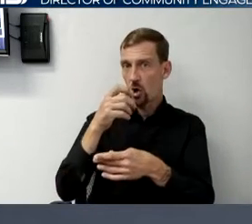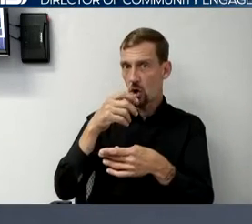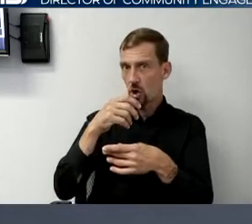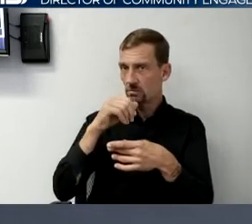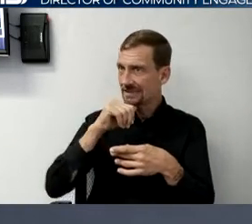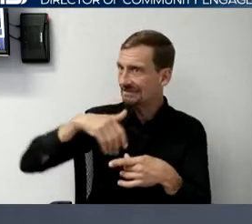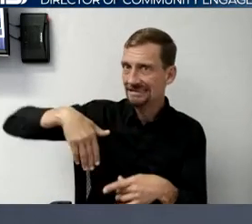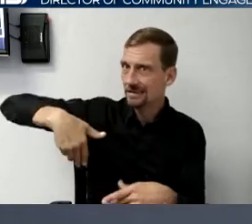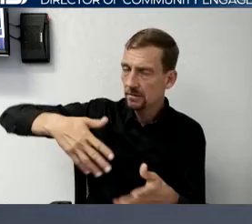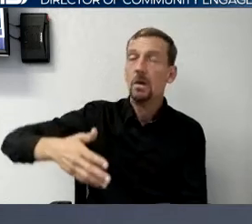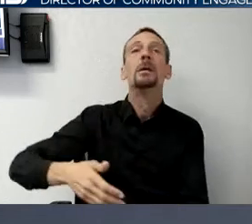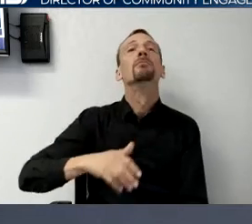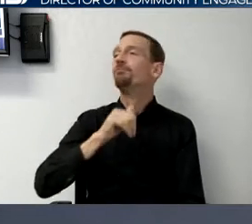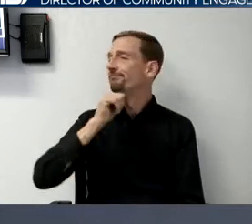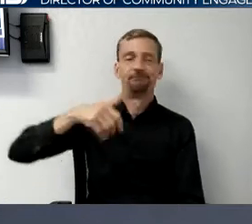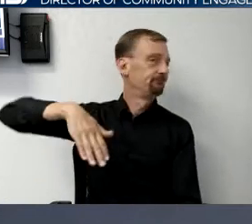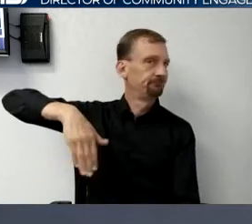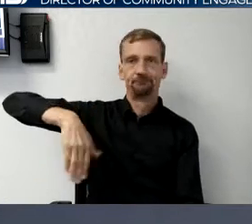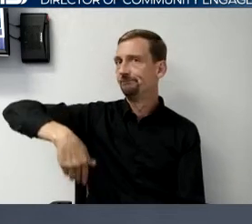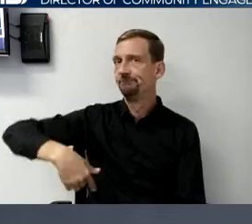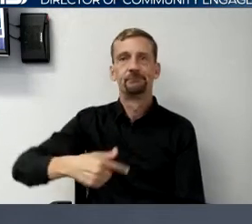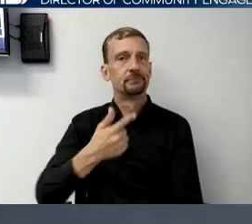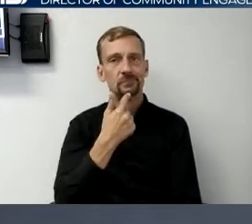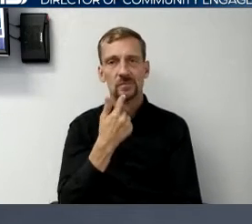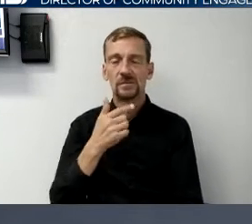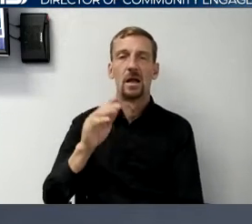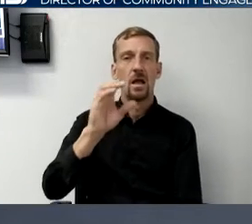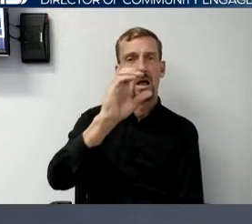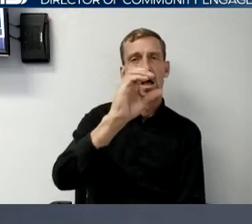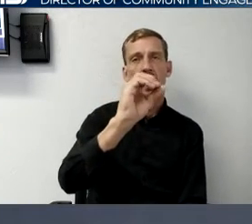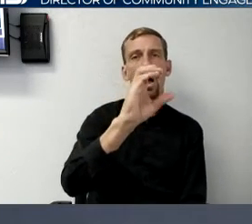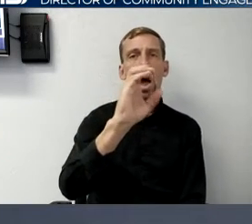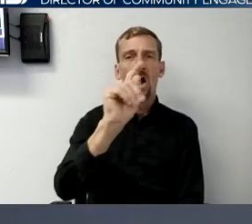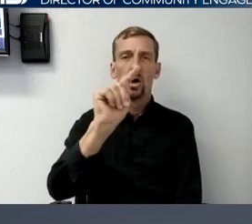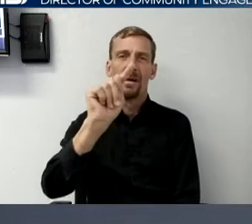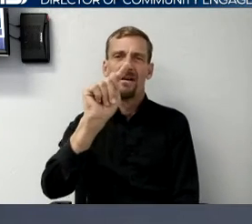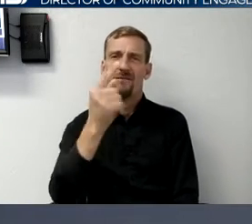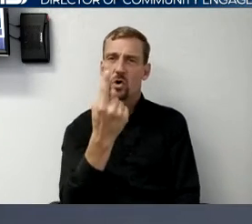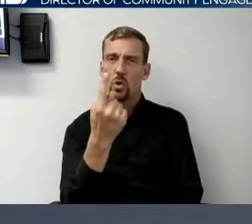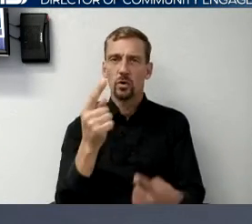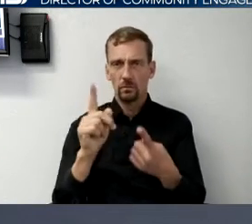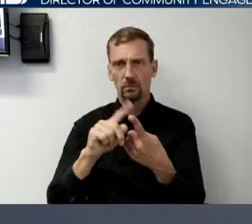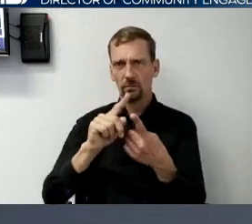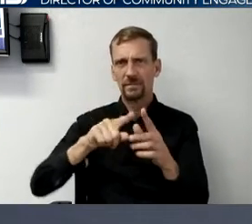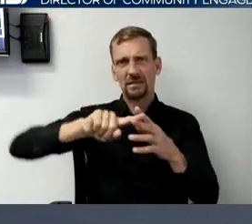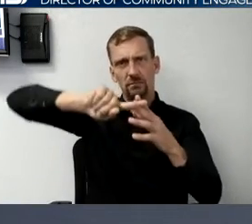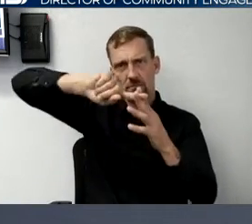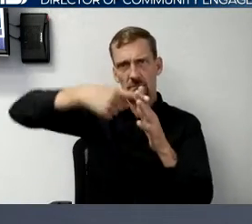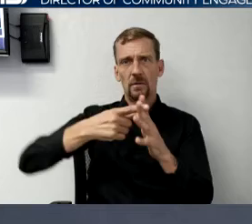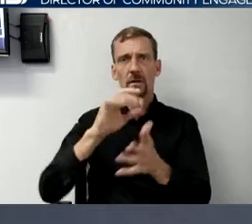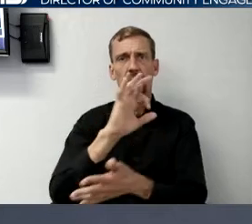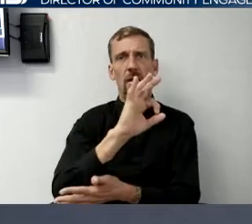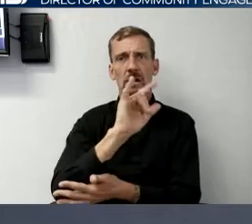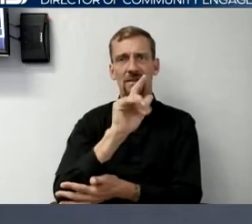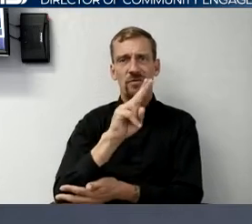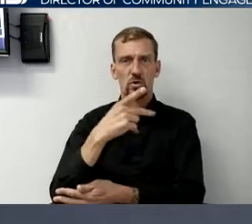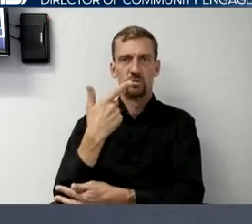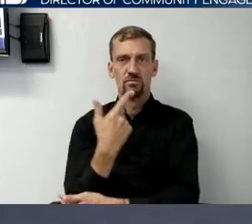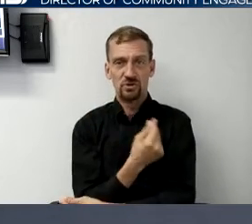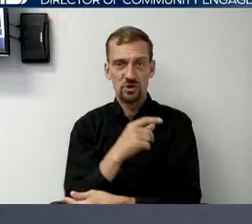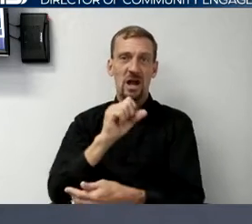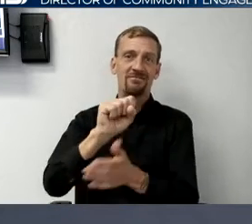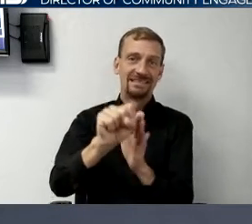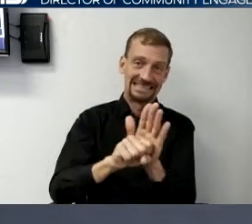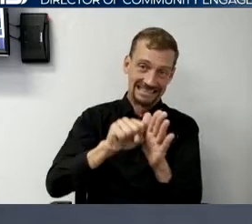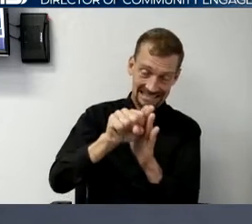We kind of mark October 1st as being the start of the flu season. That is generally when